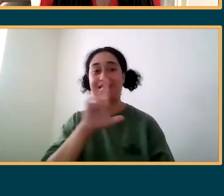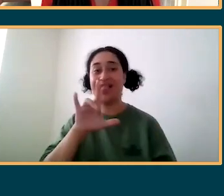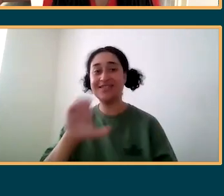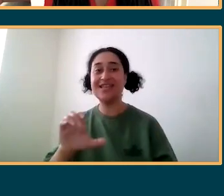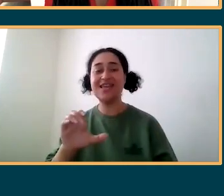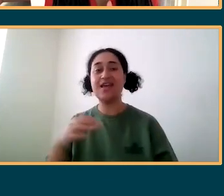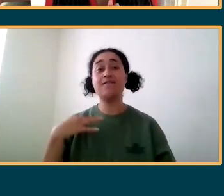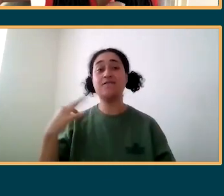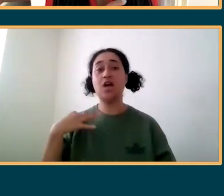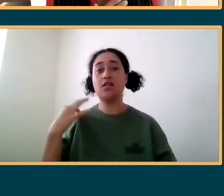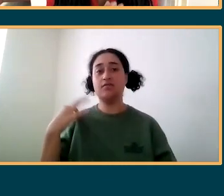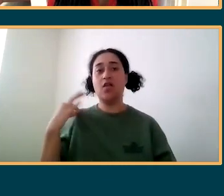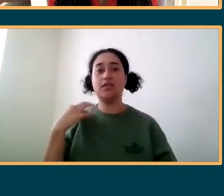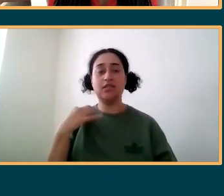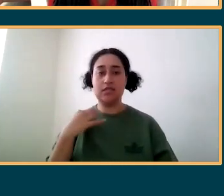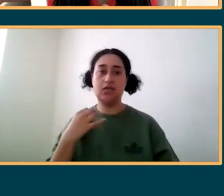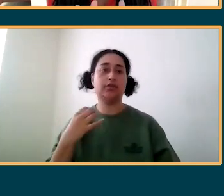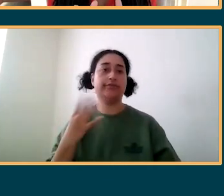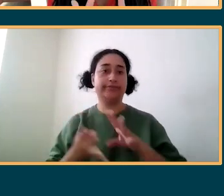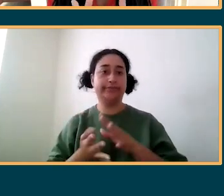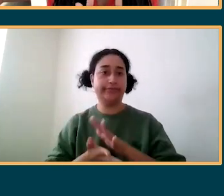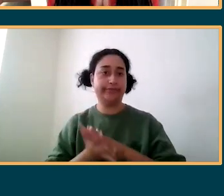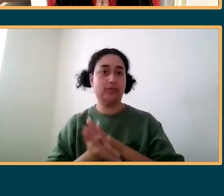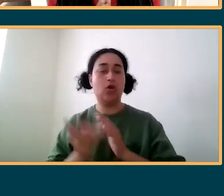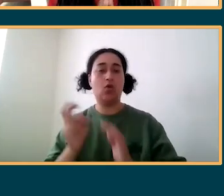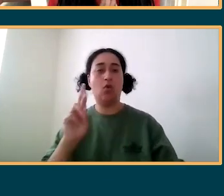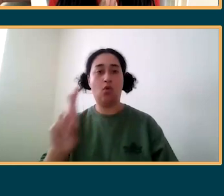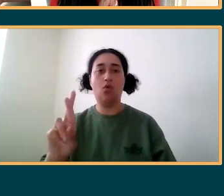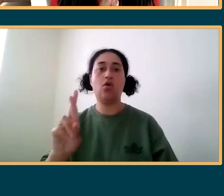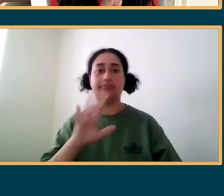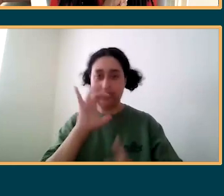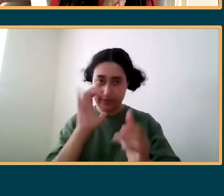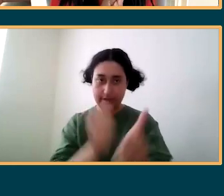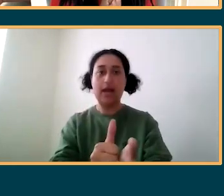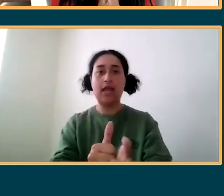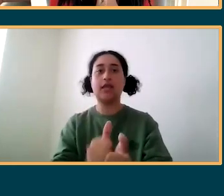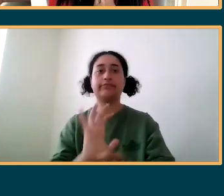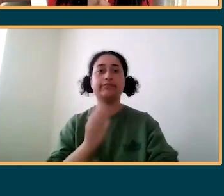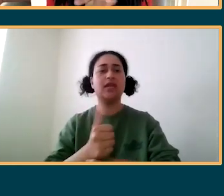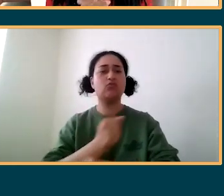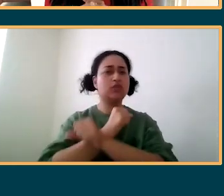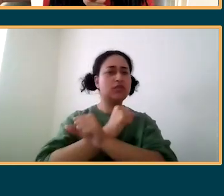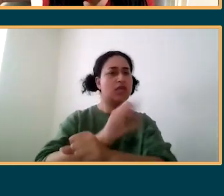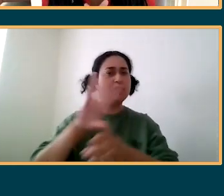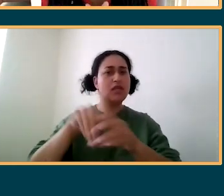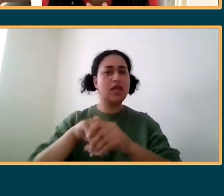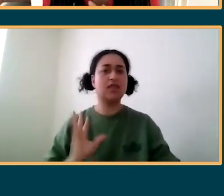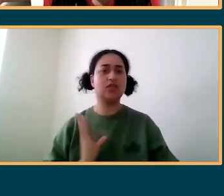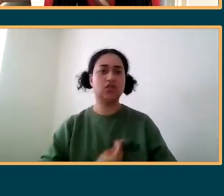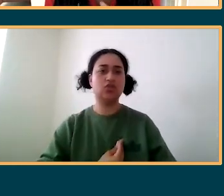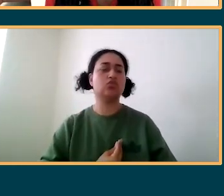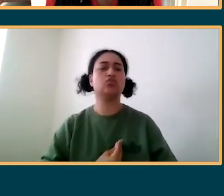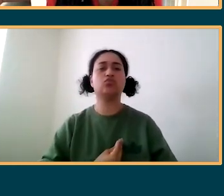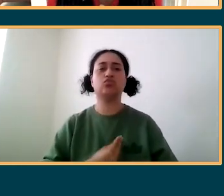volunteer-run organization dedicated to building resilience in the trans and gender non-conforming community of Kansas City through